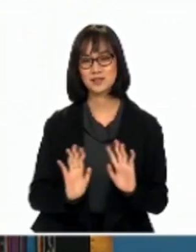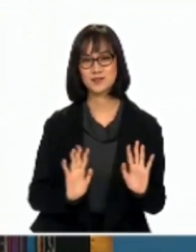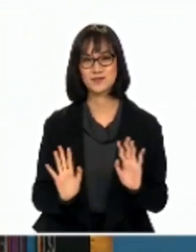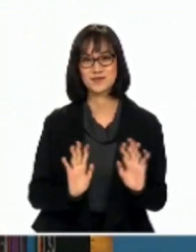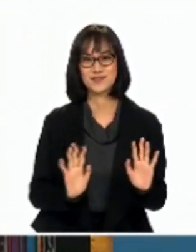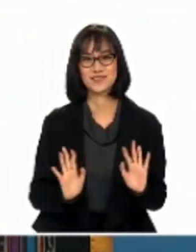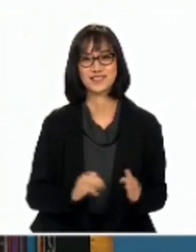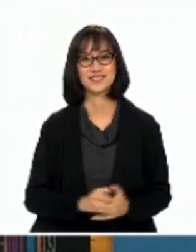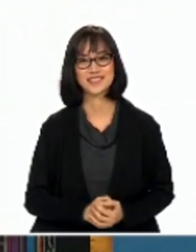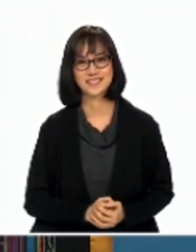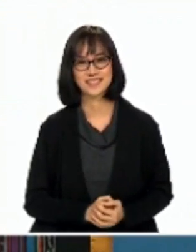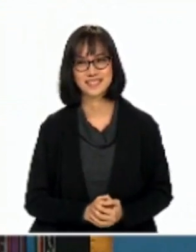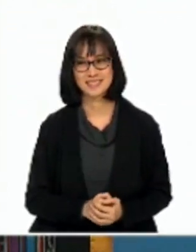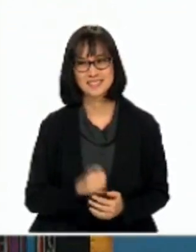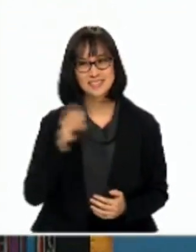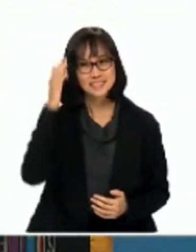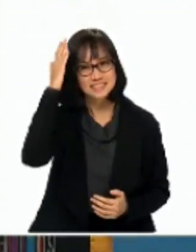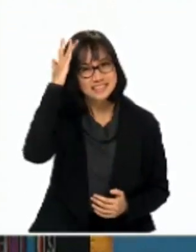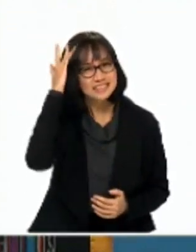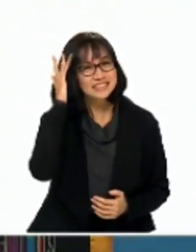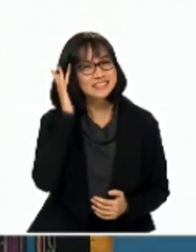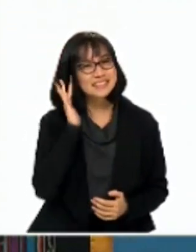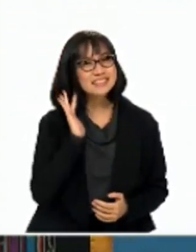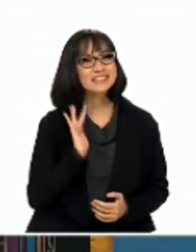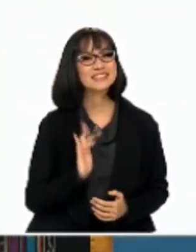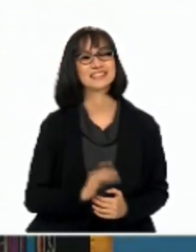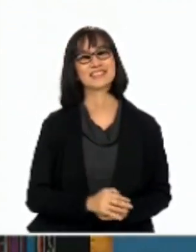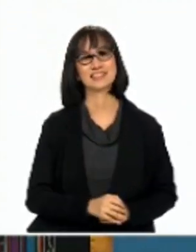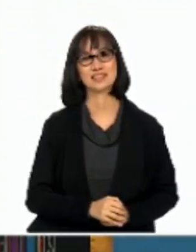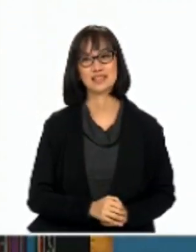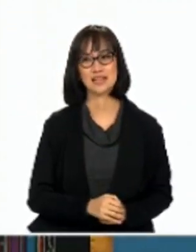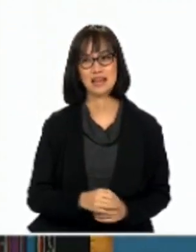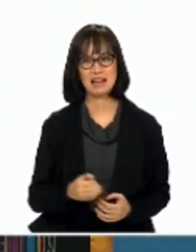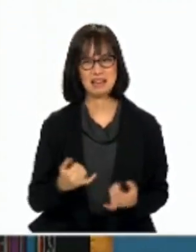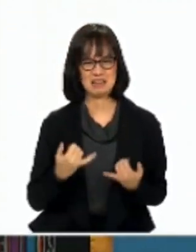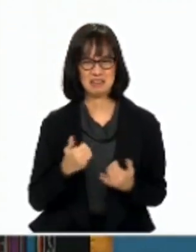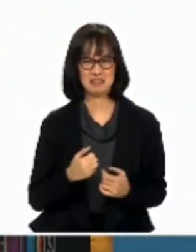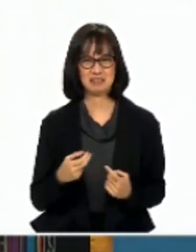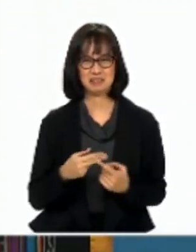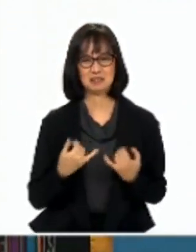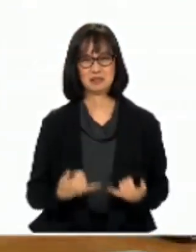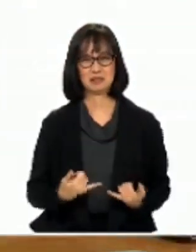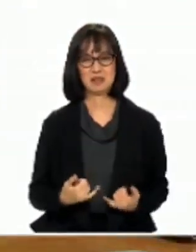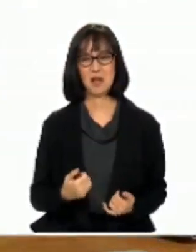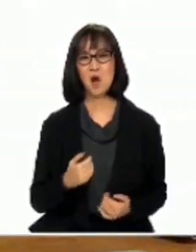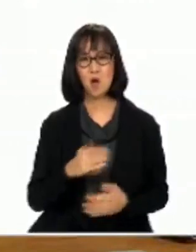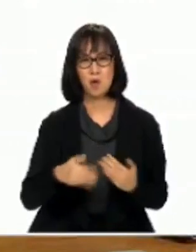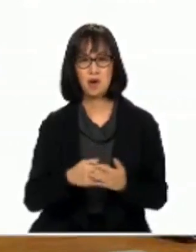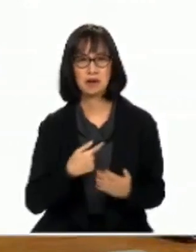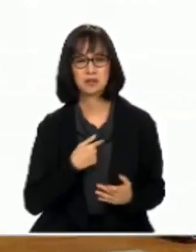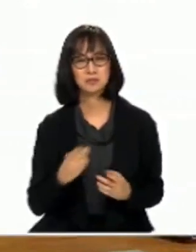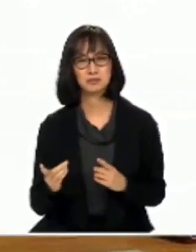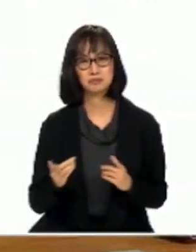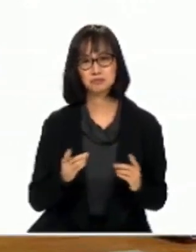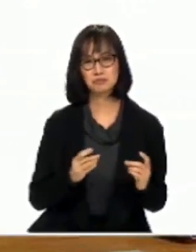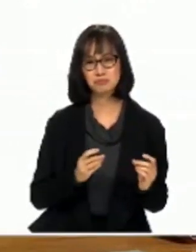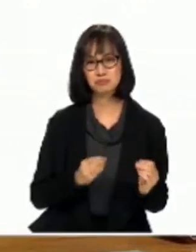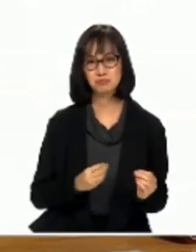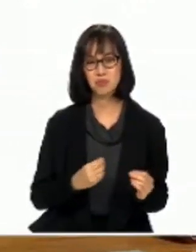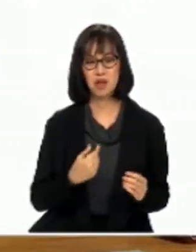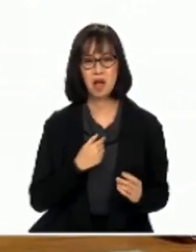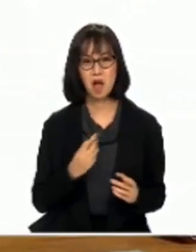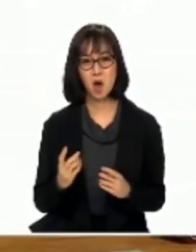it in my lobby. And I never went there until now. What I did was, I went to the other side of the